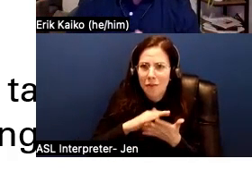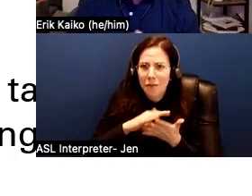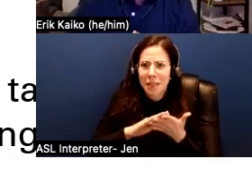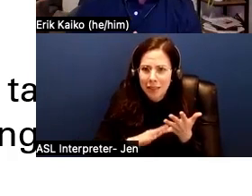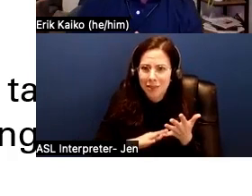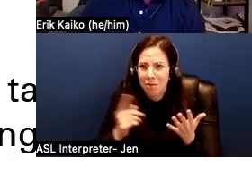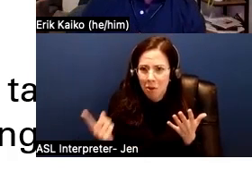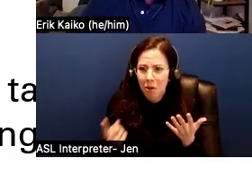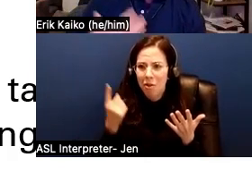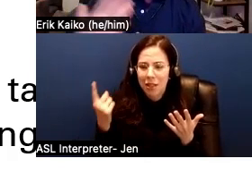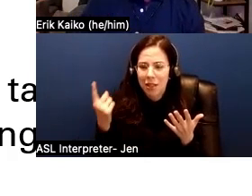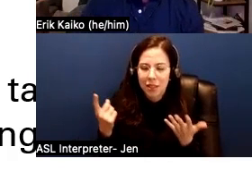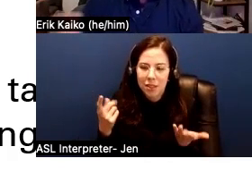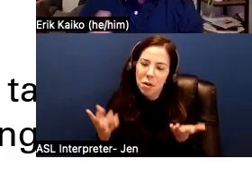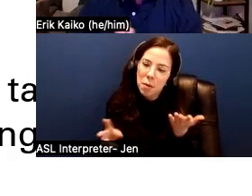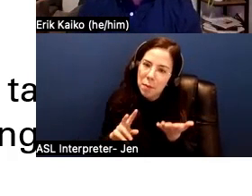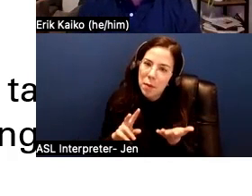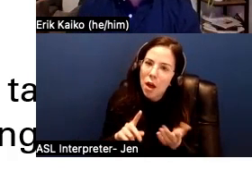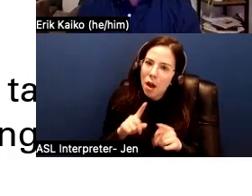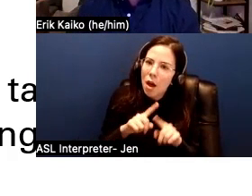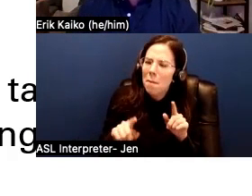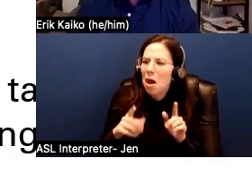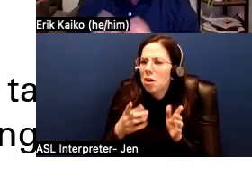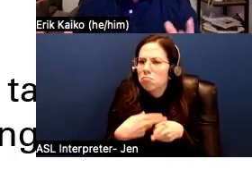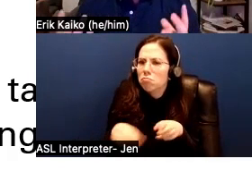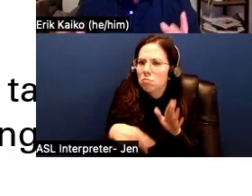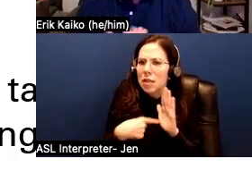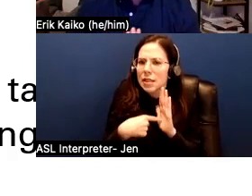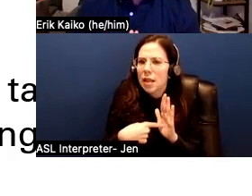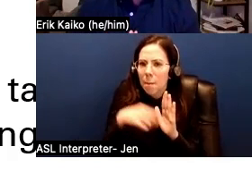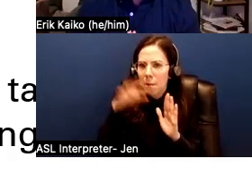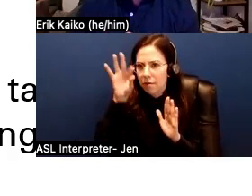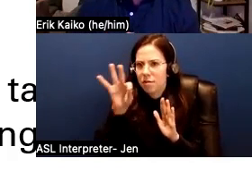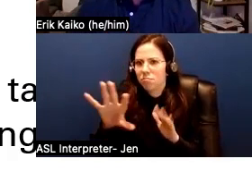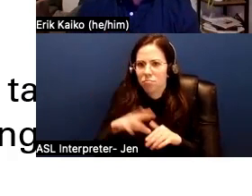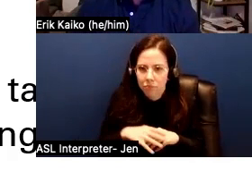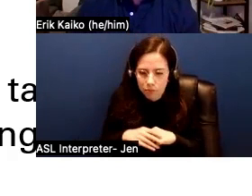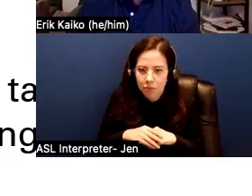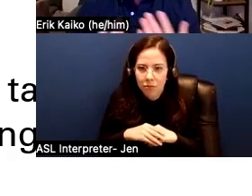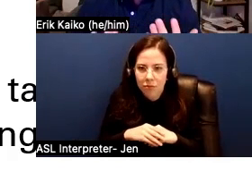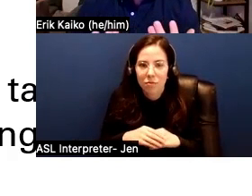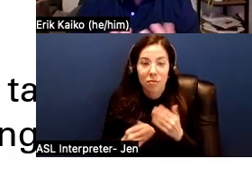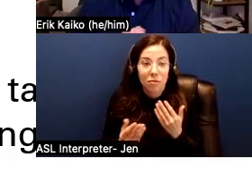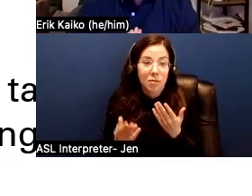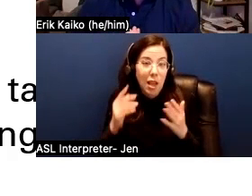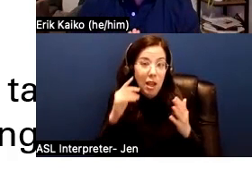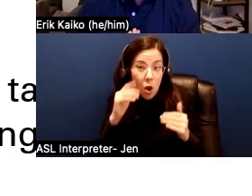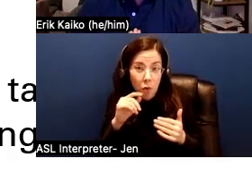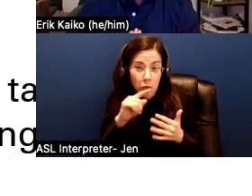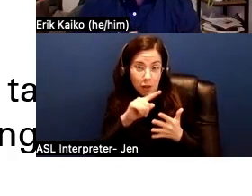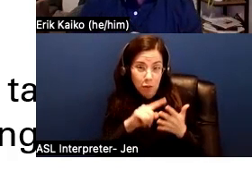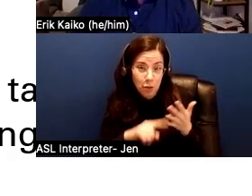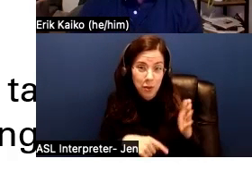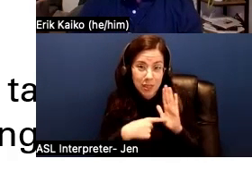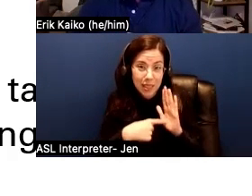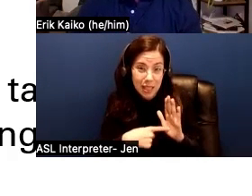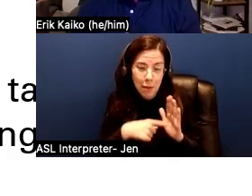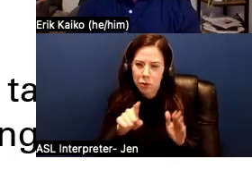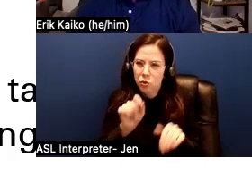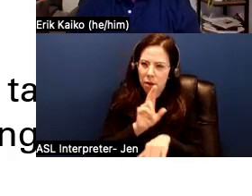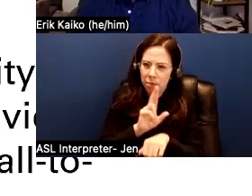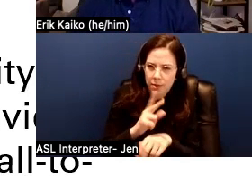degrees, but they're simple sort of examples, and you can hopefully take what may work for you from some of these examples.